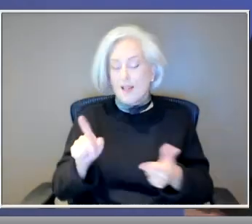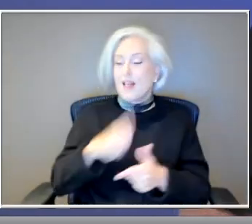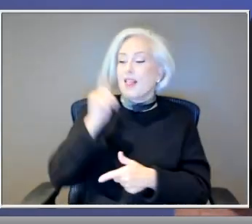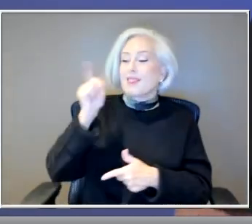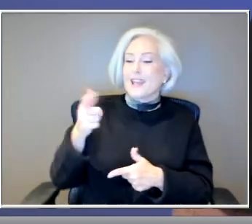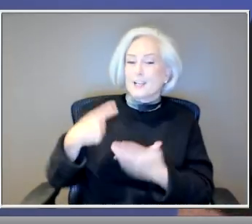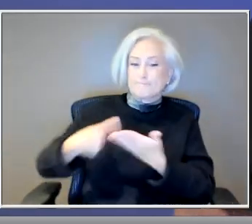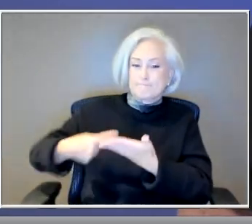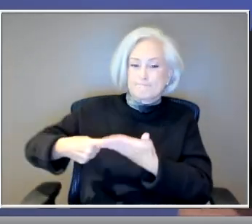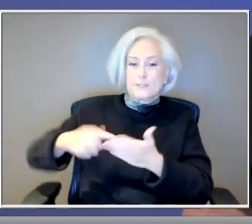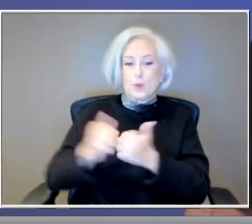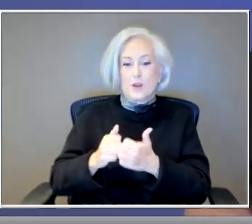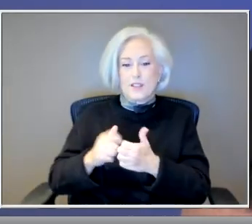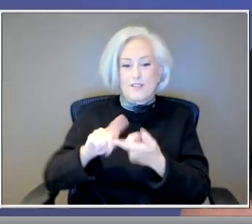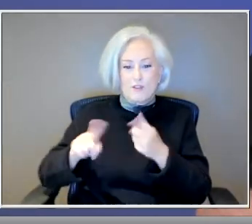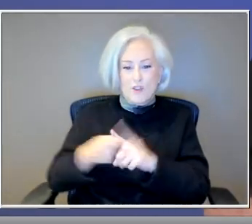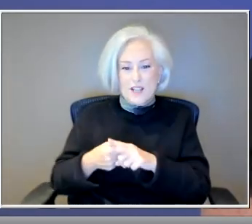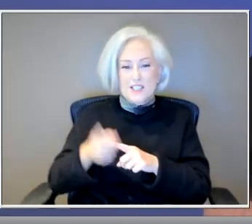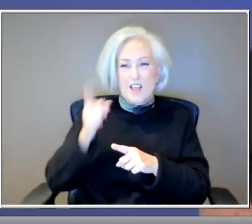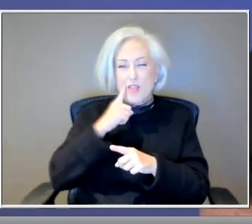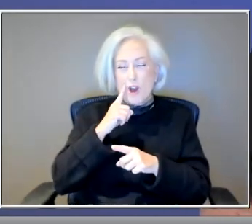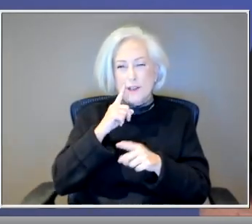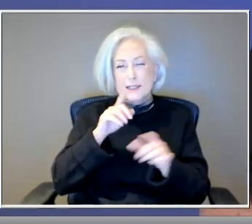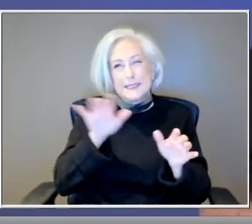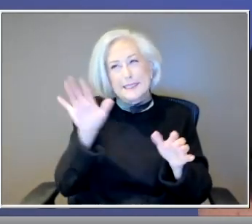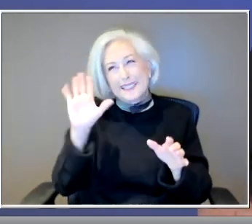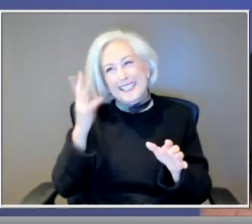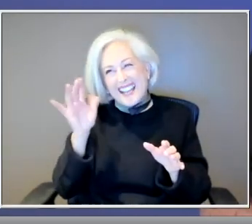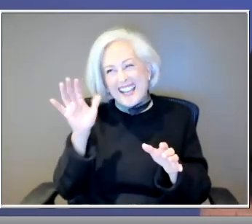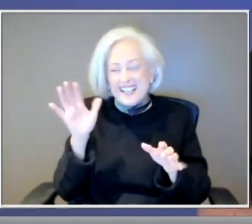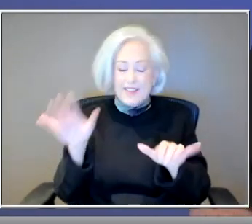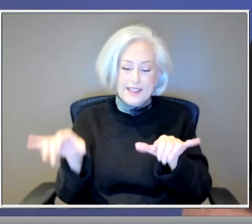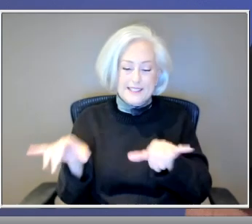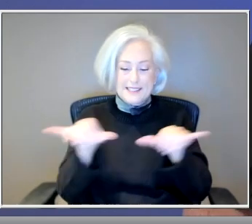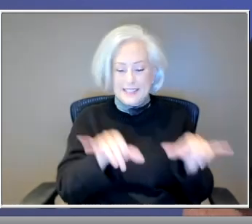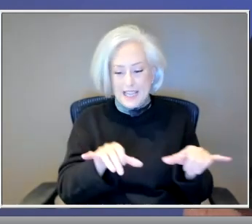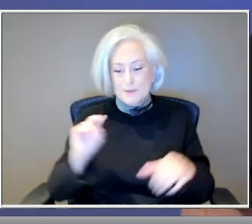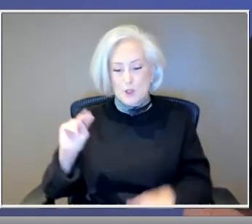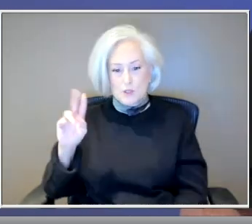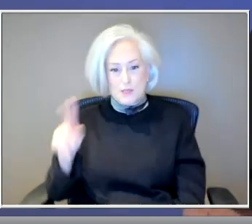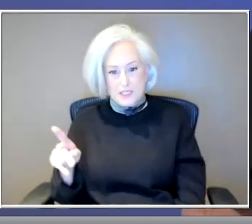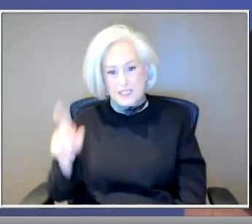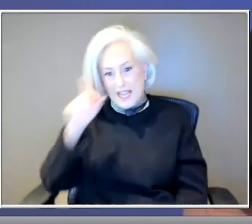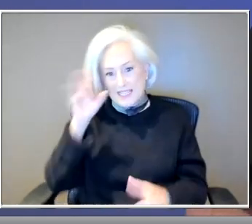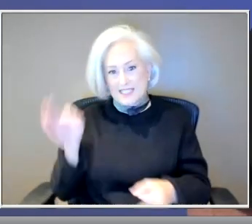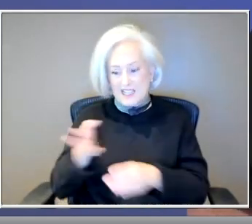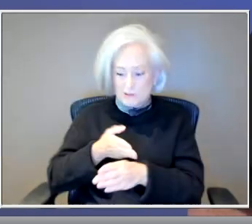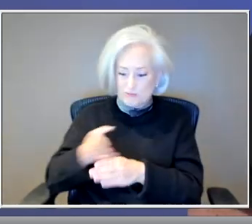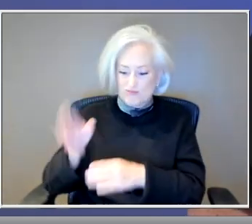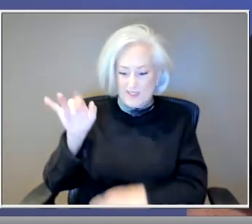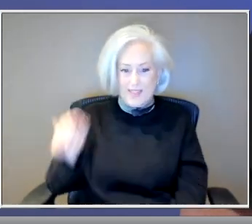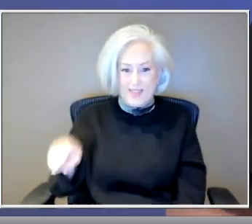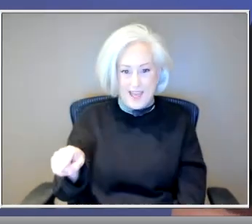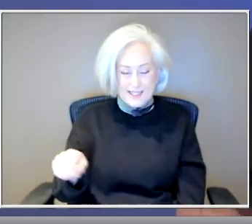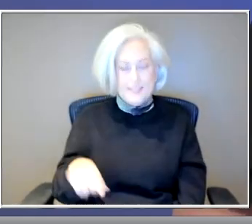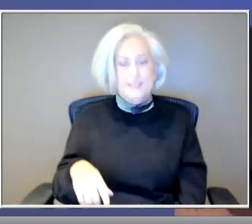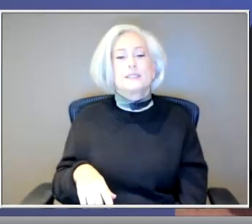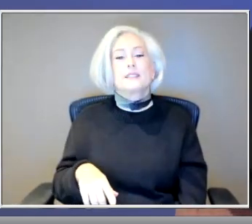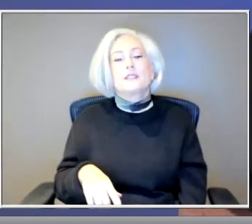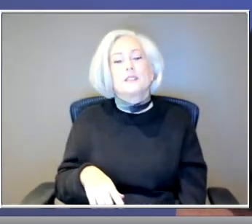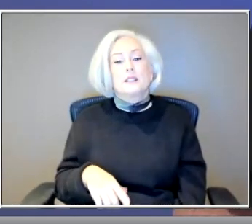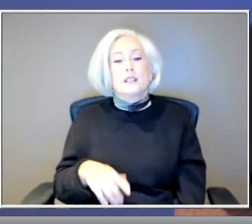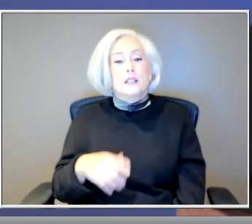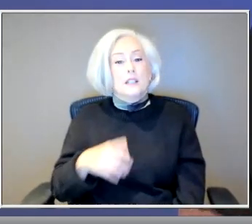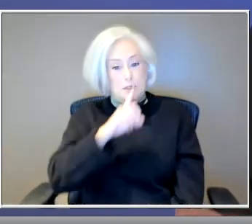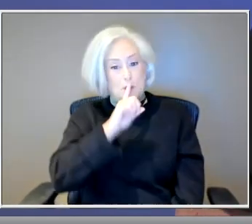that nurse practitioner, kind of the same a little bit, but I decided to go that route instead. But the impetus certainly was that I wanted to do this